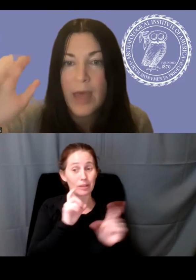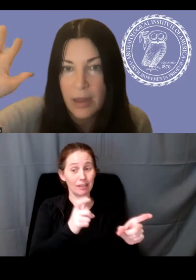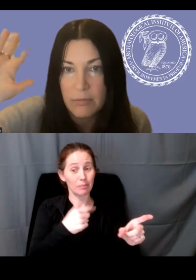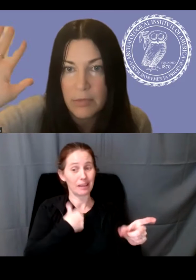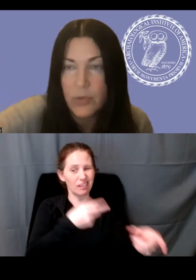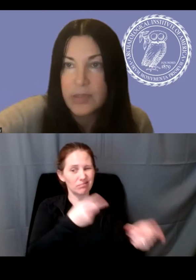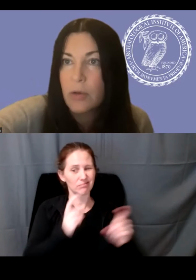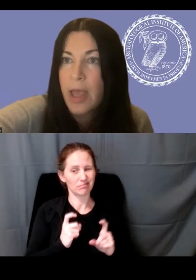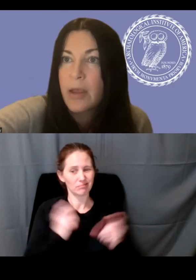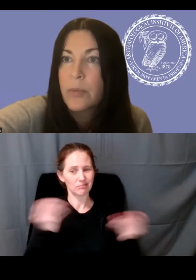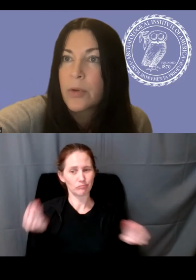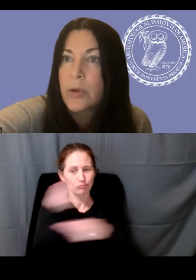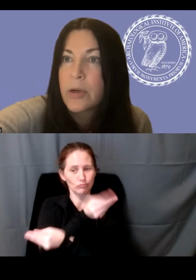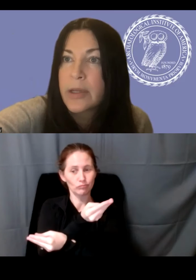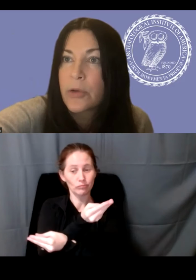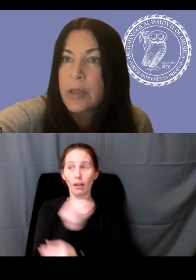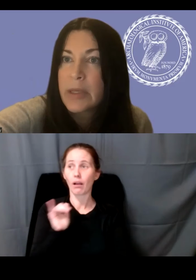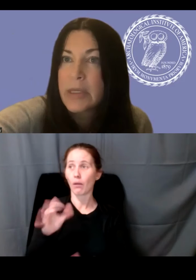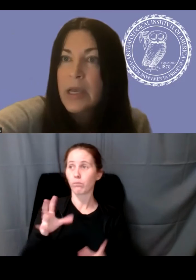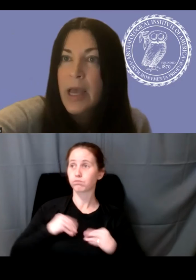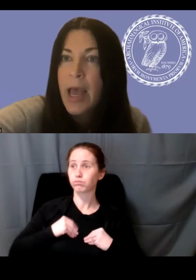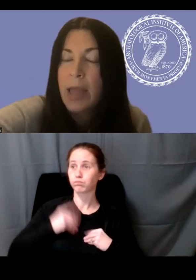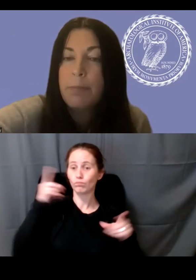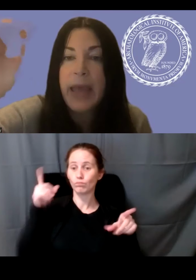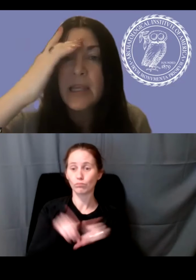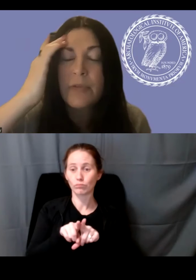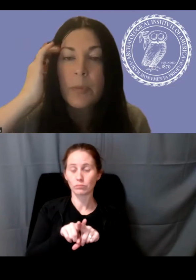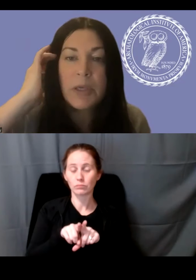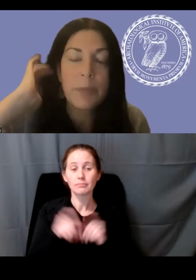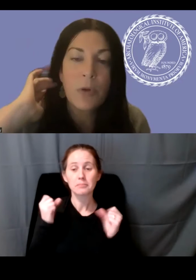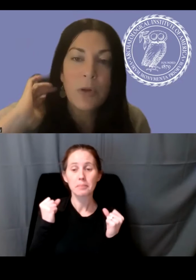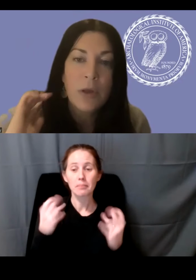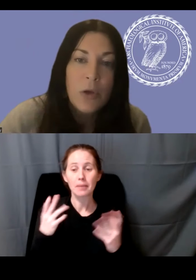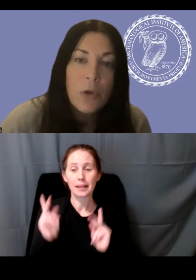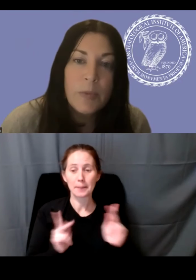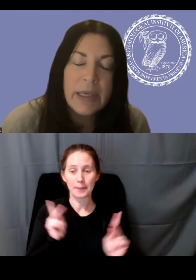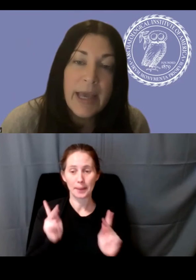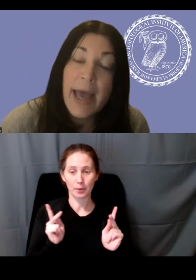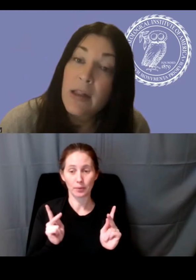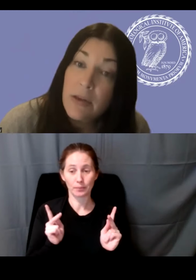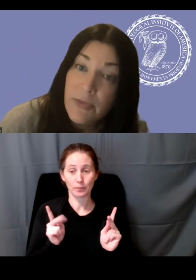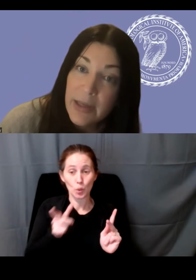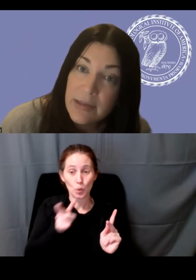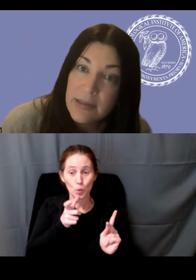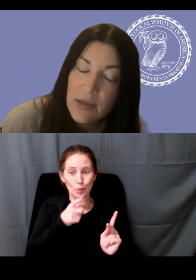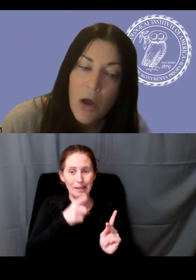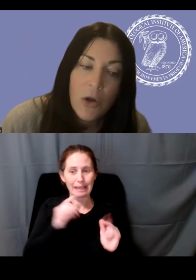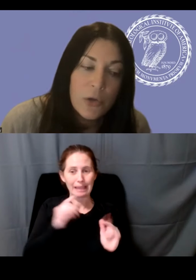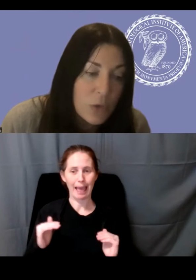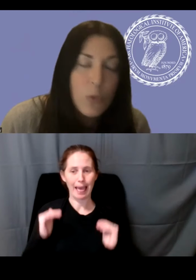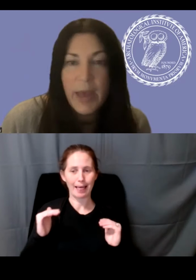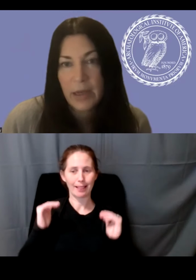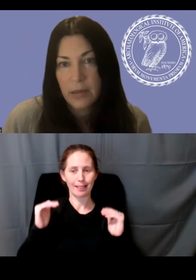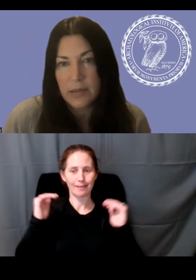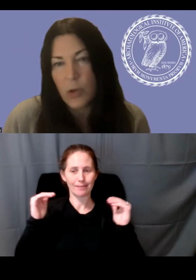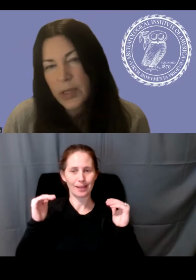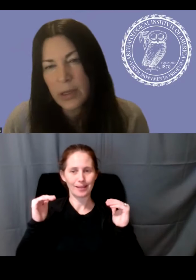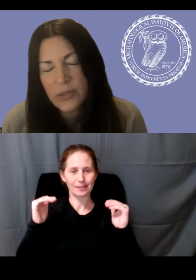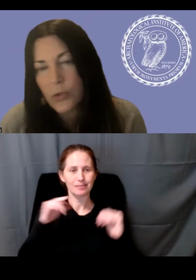give you that. And everyone's like, okay, we're in agreement. And many of the people whom he elevates